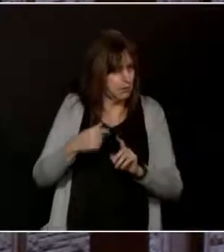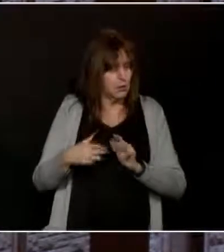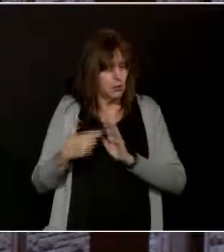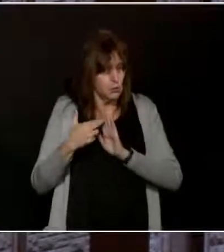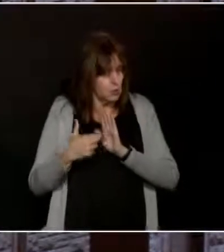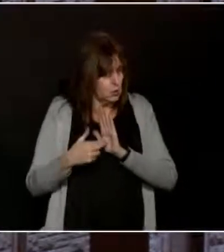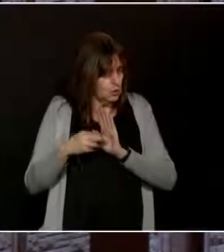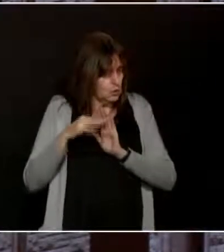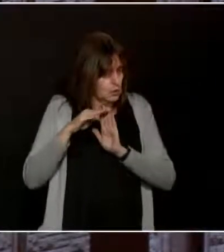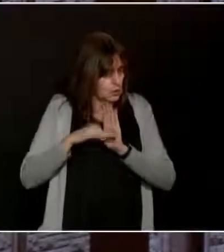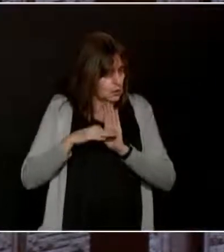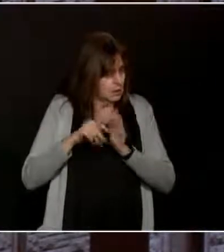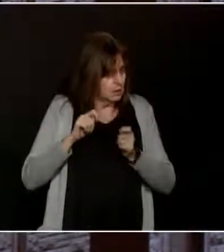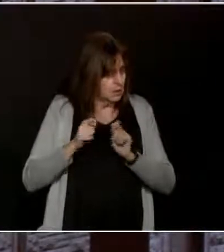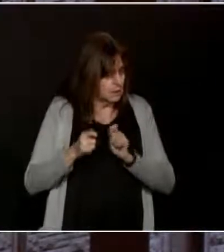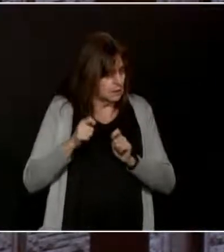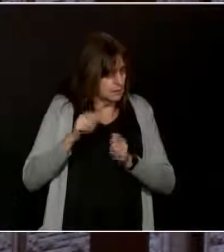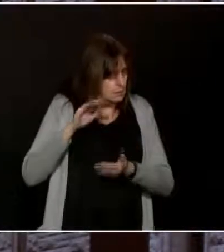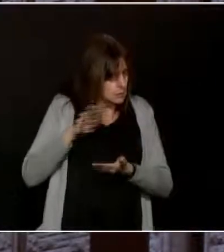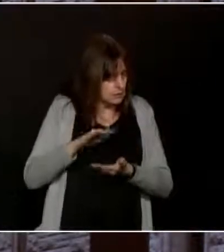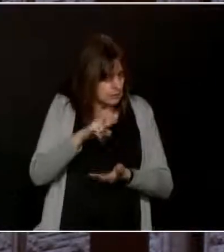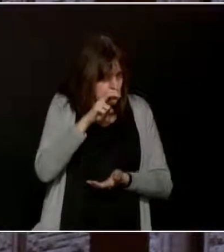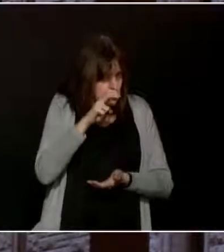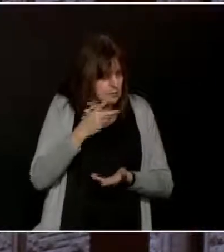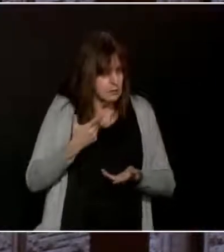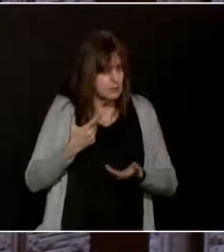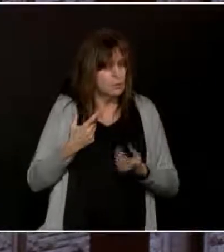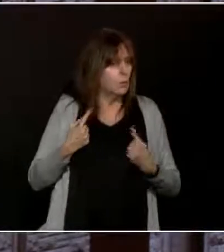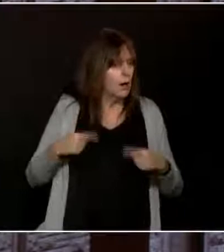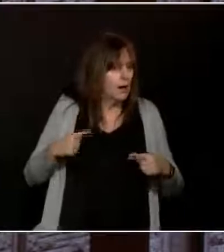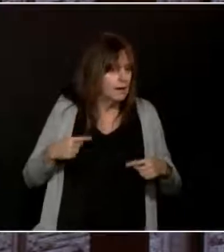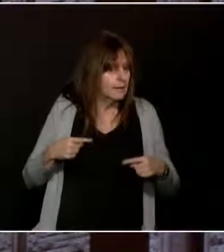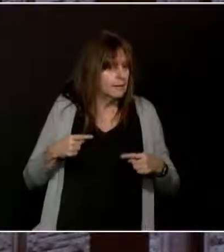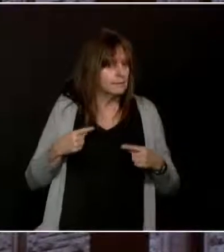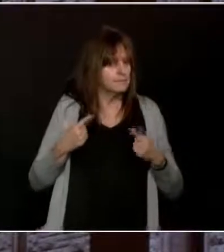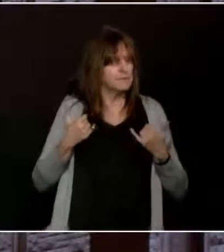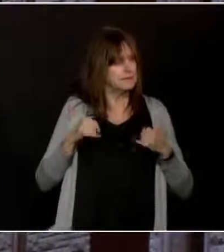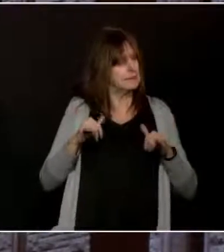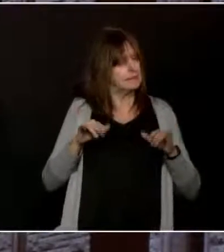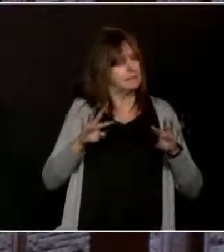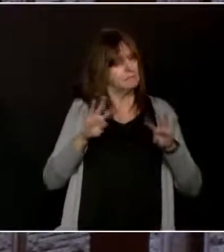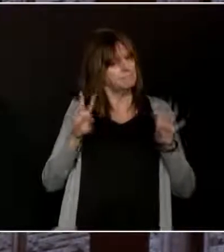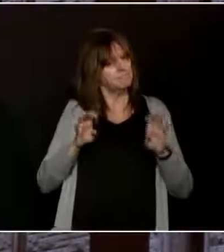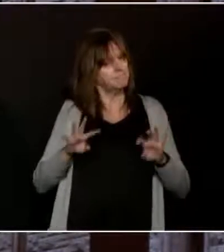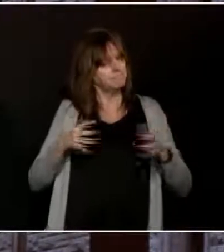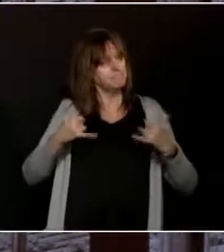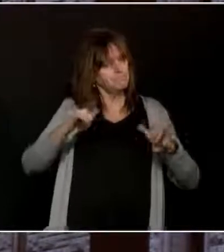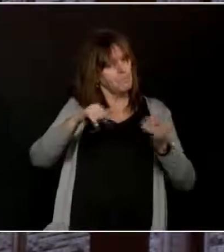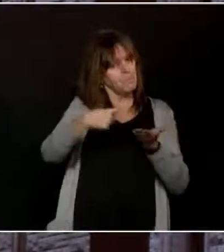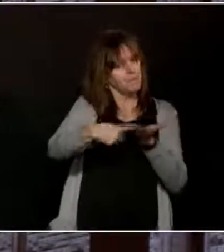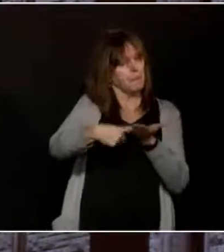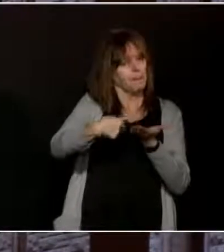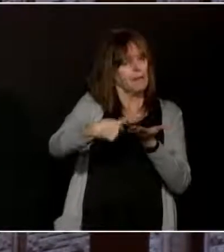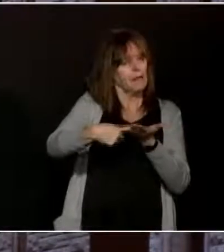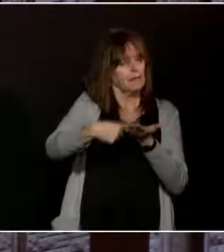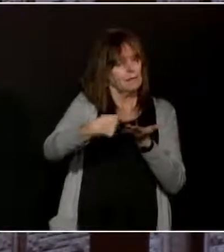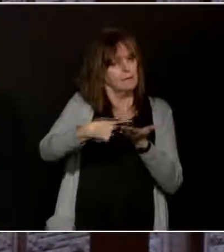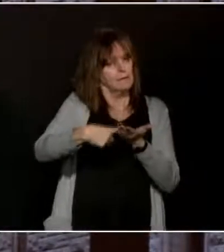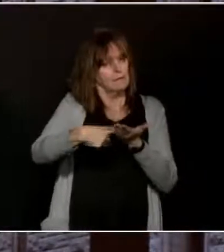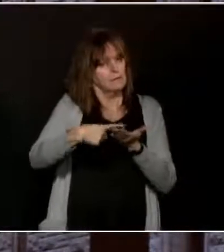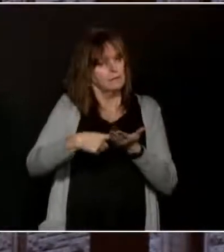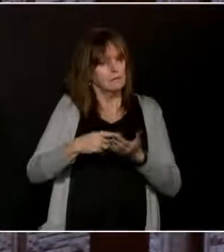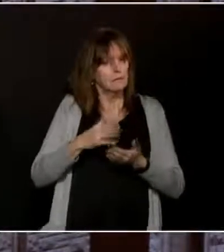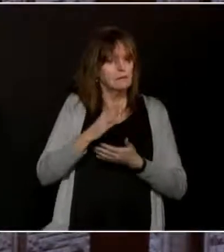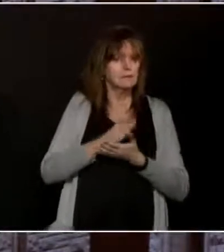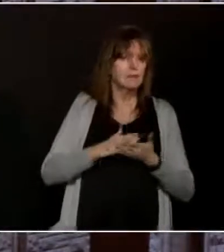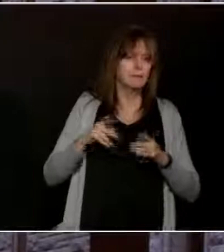some safety in there? And I know, unfortunately, some people are thinking, but for whatever reason, they're postulating being hesitant, not having